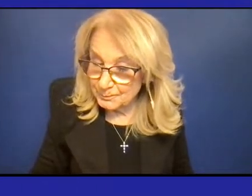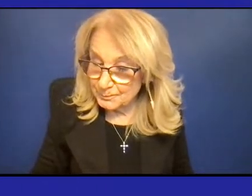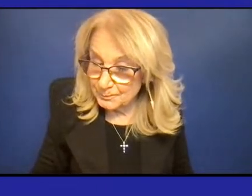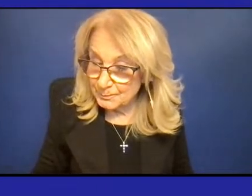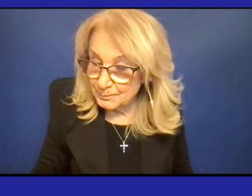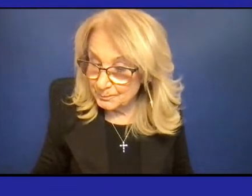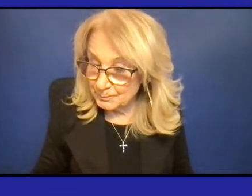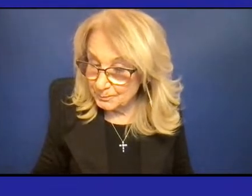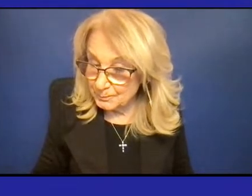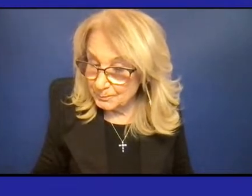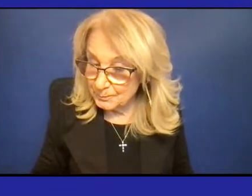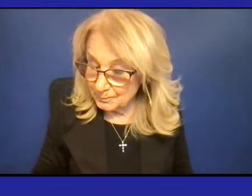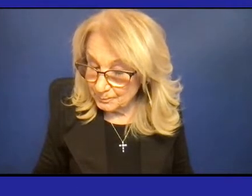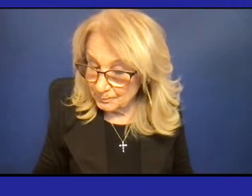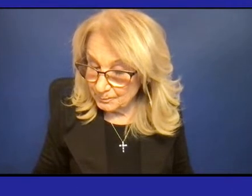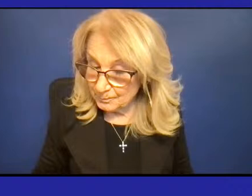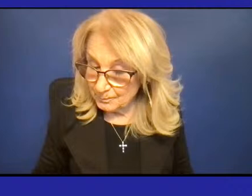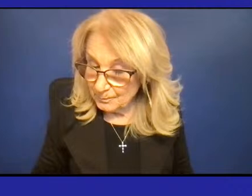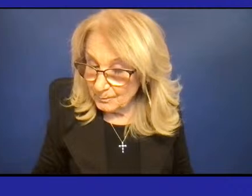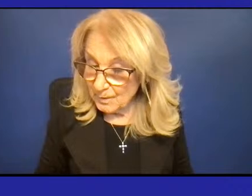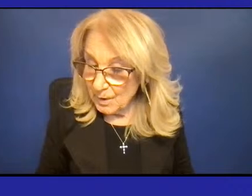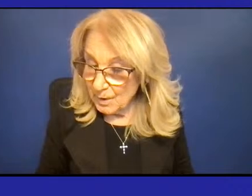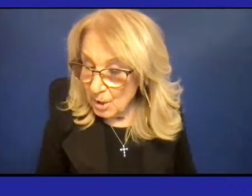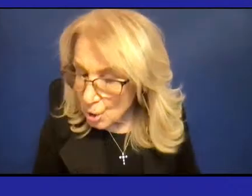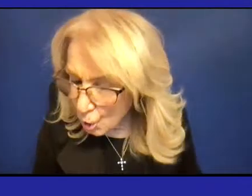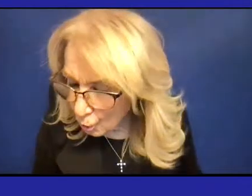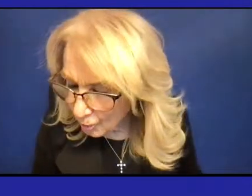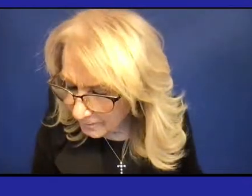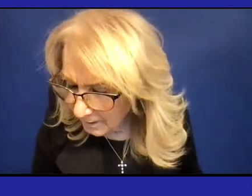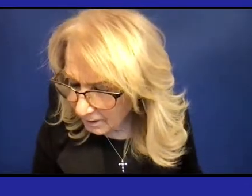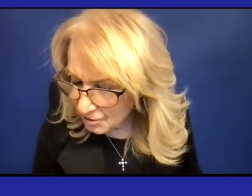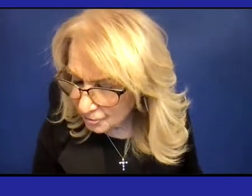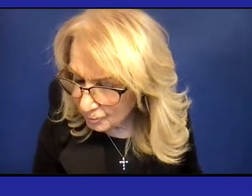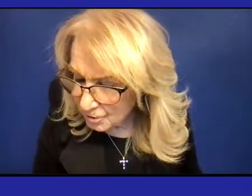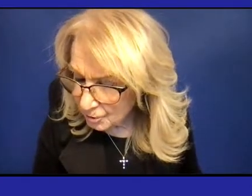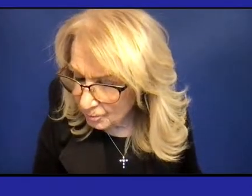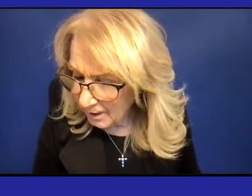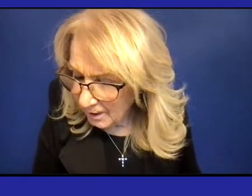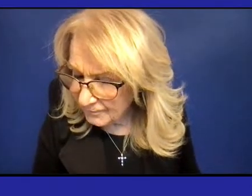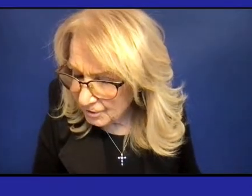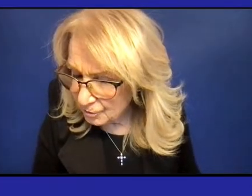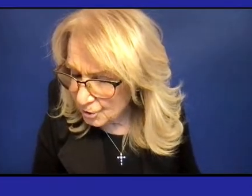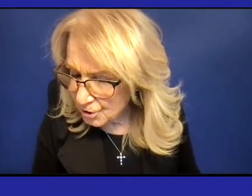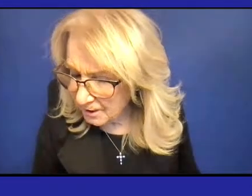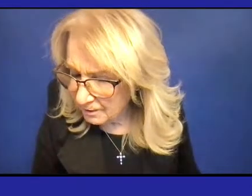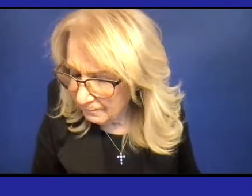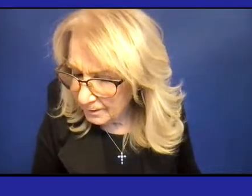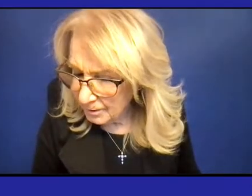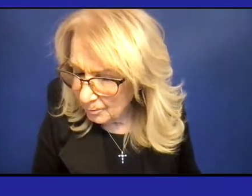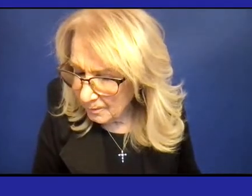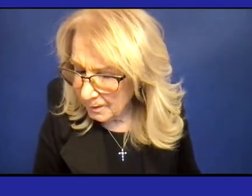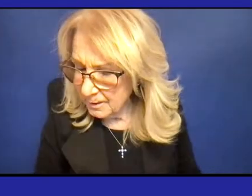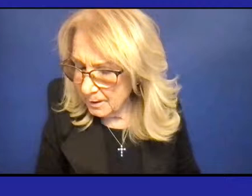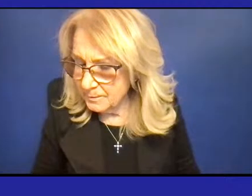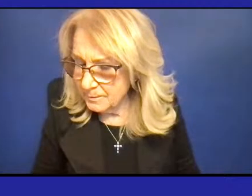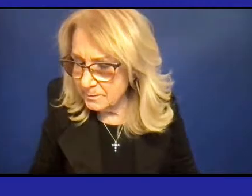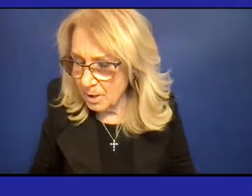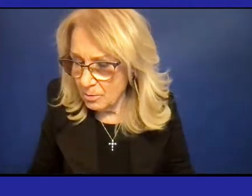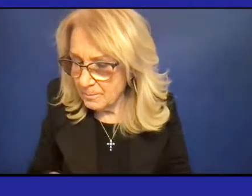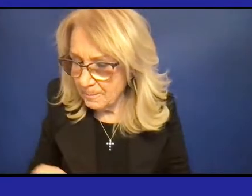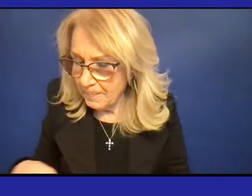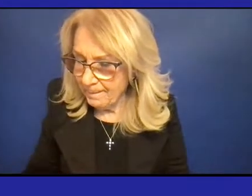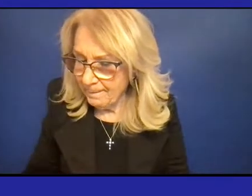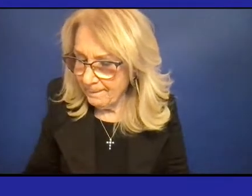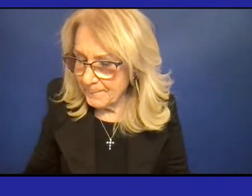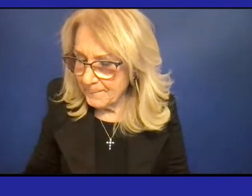Any other questions for us? I have a couple of questions, comments. One, and they're very short. One is on my chart. I wonder